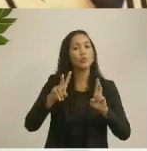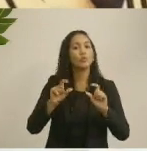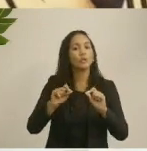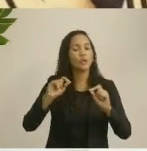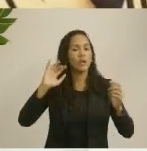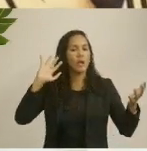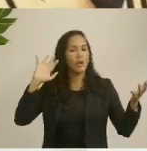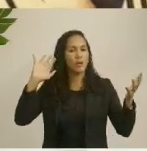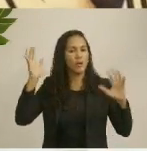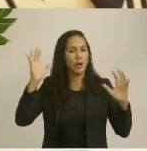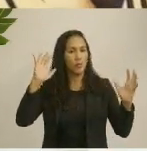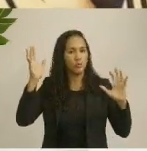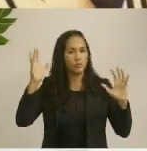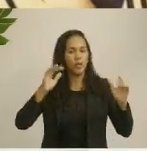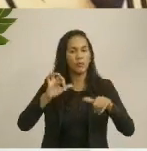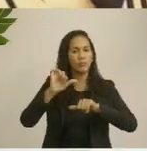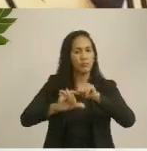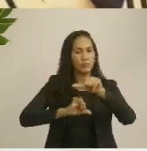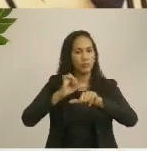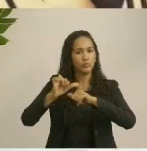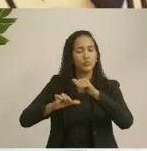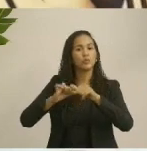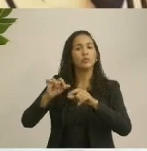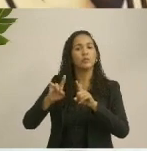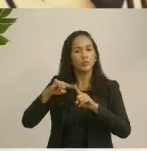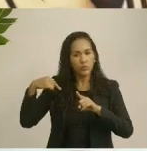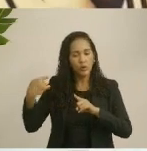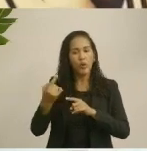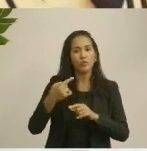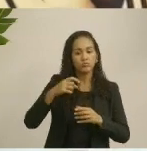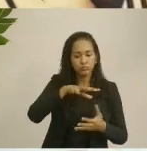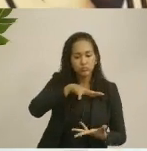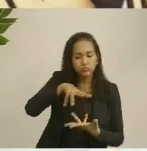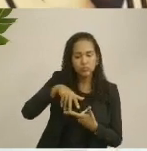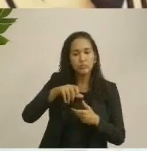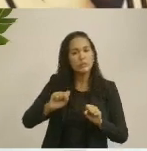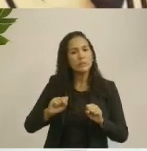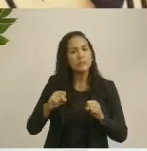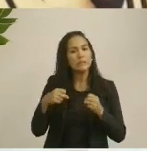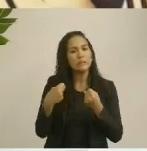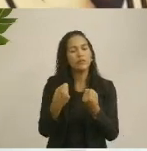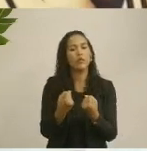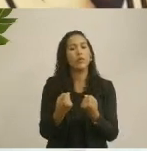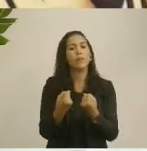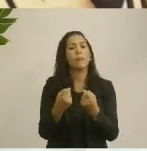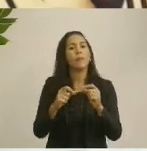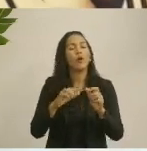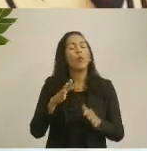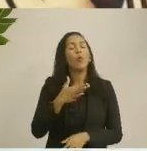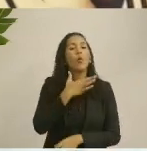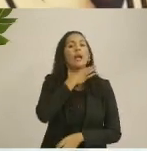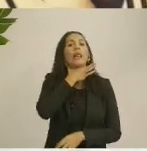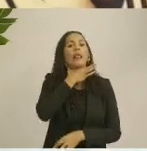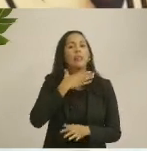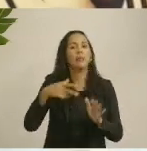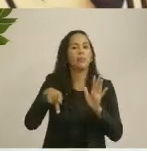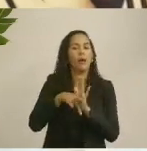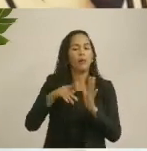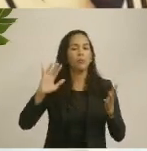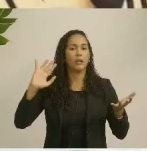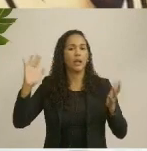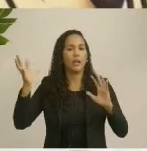the global efforts to address the climate crisis; the second, the Convention